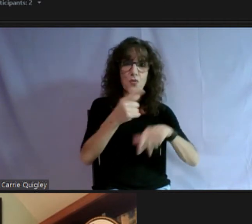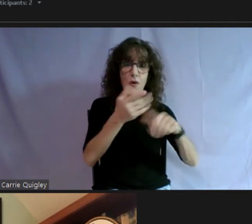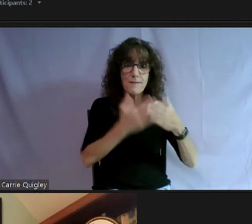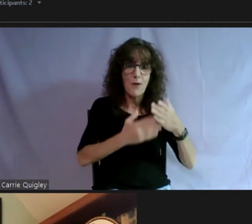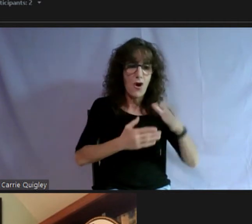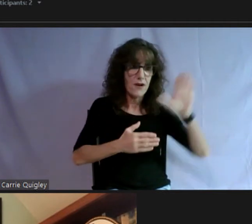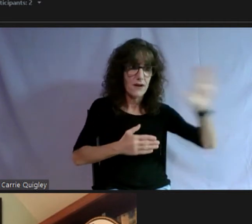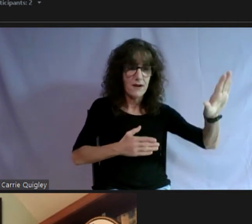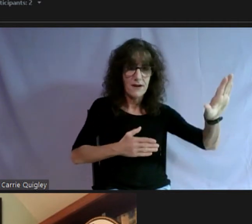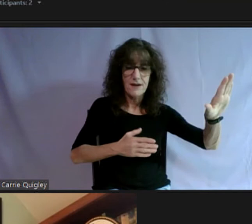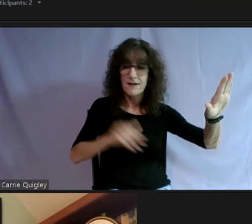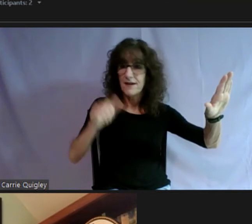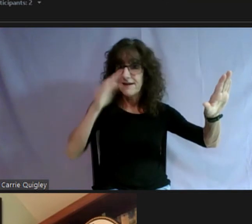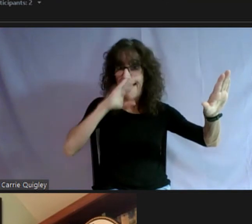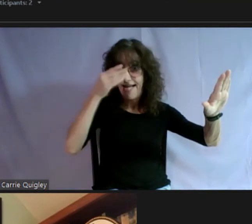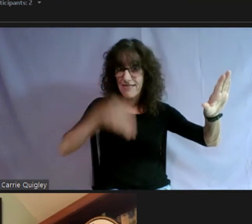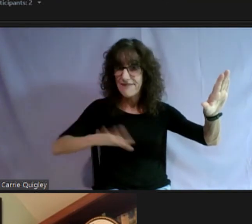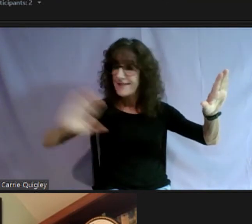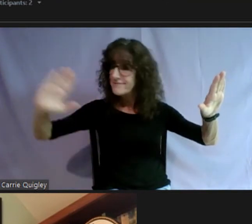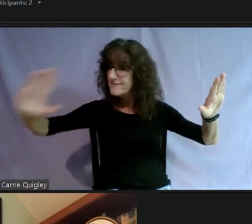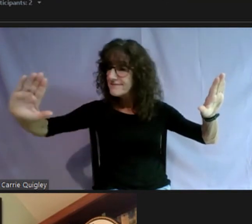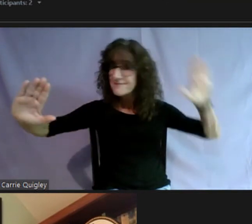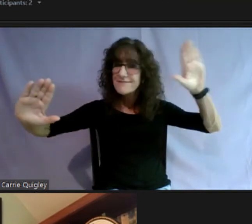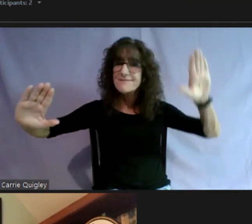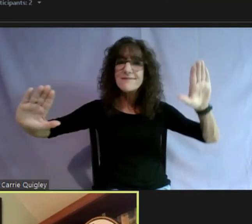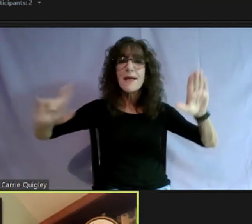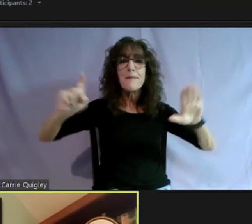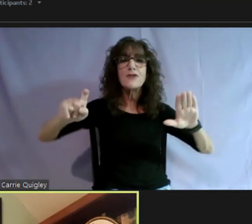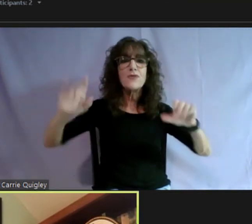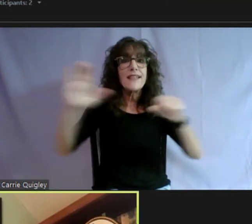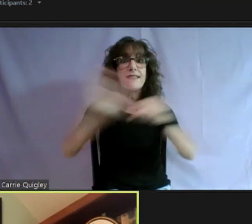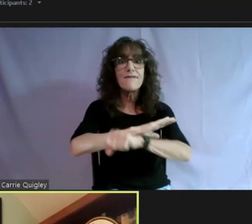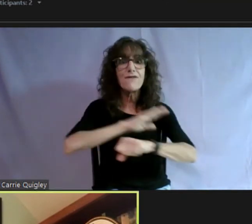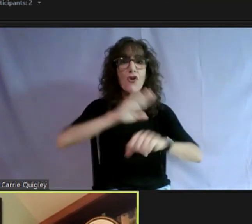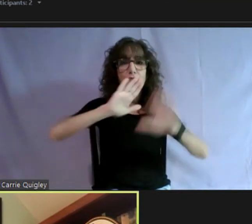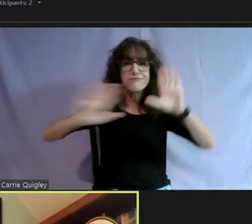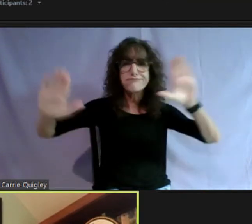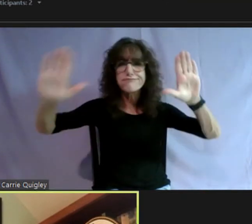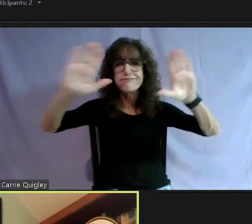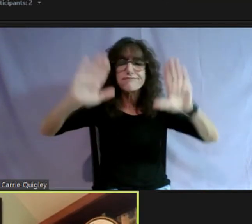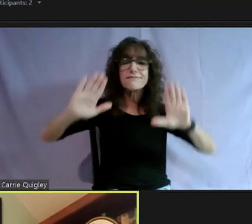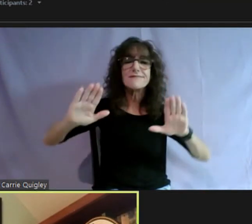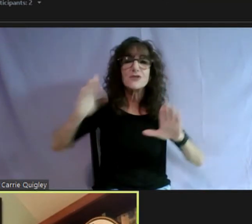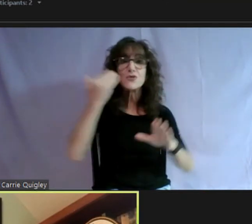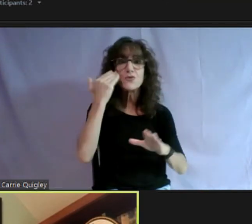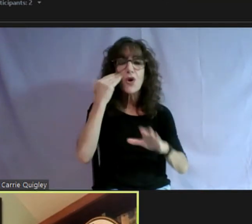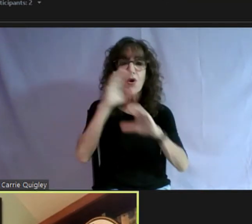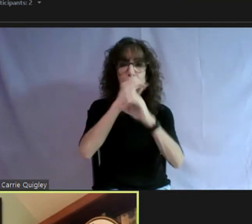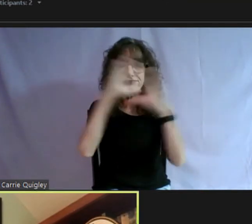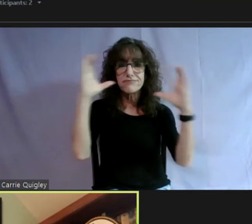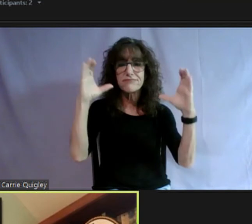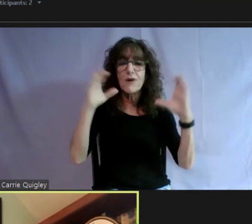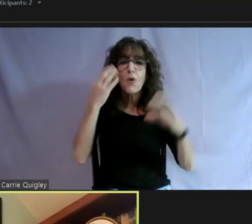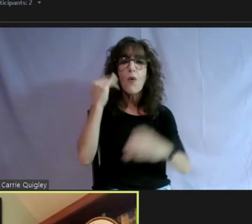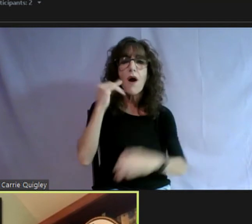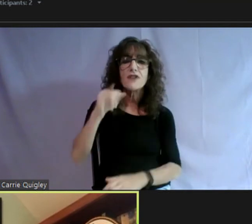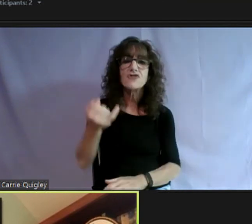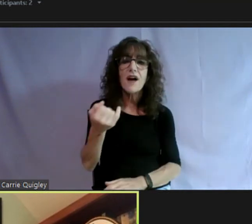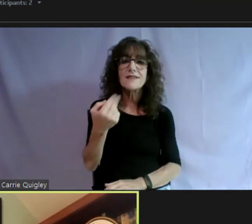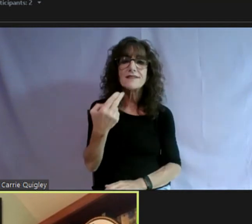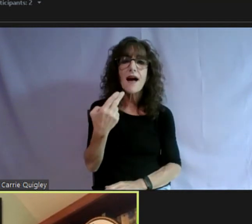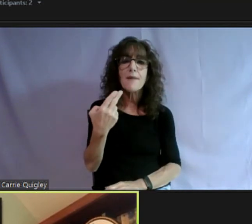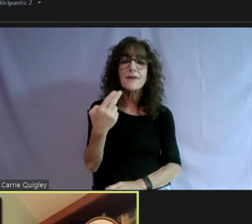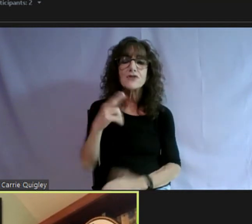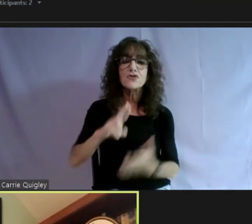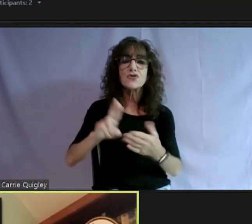paint a full picture of what's happening. Okay, one more data question. Why does JHU, Johns Hopkins,